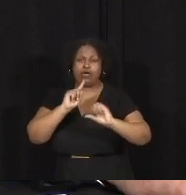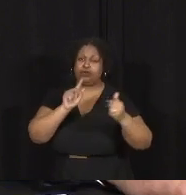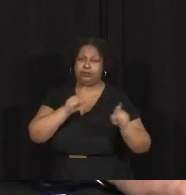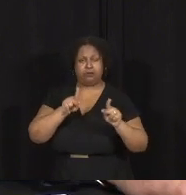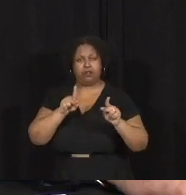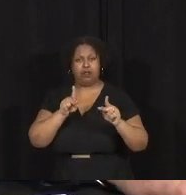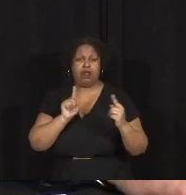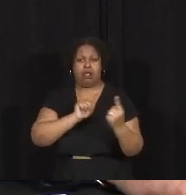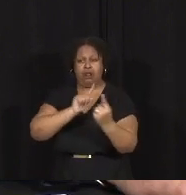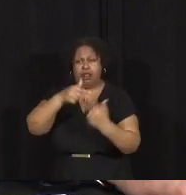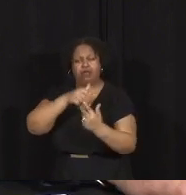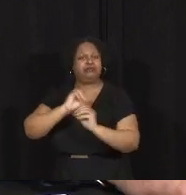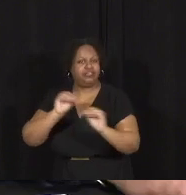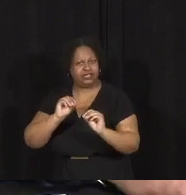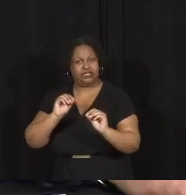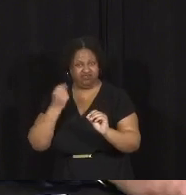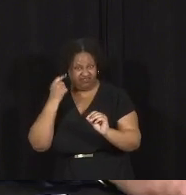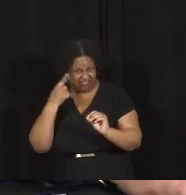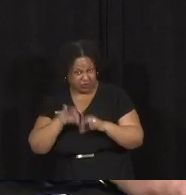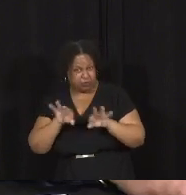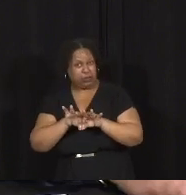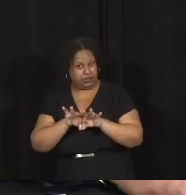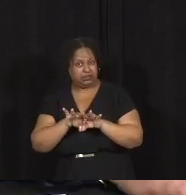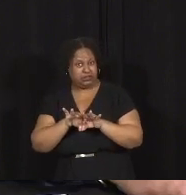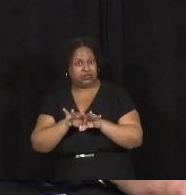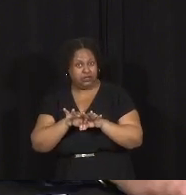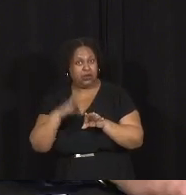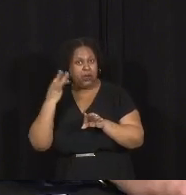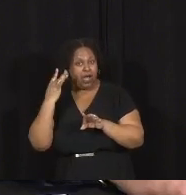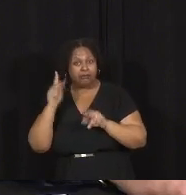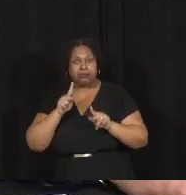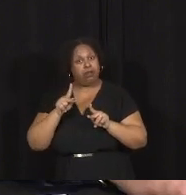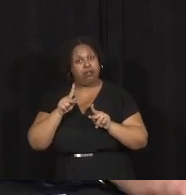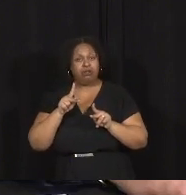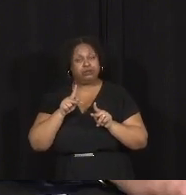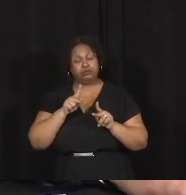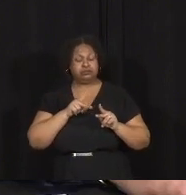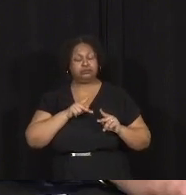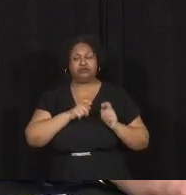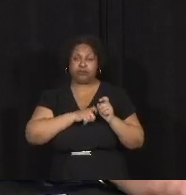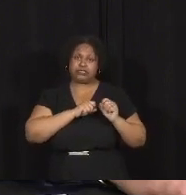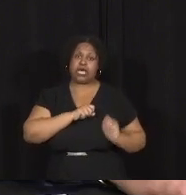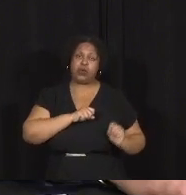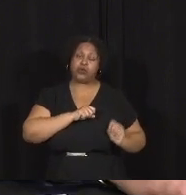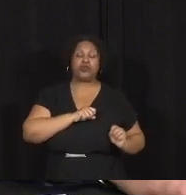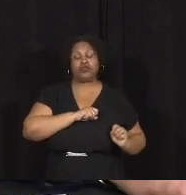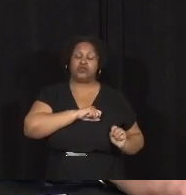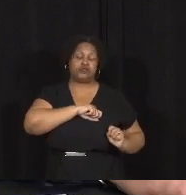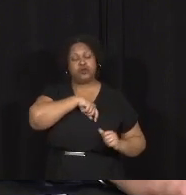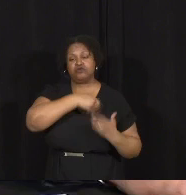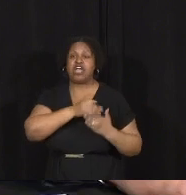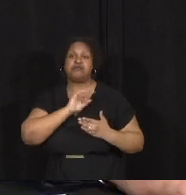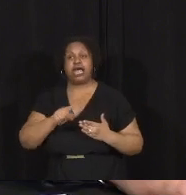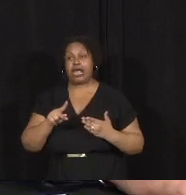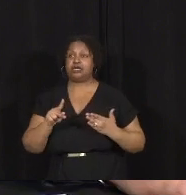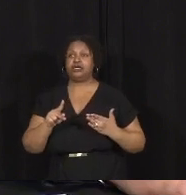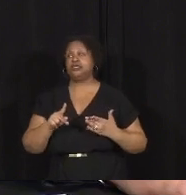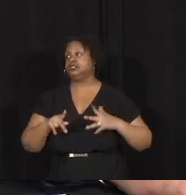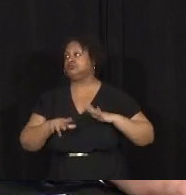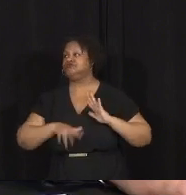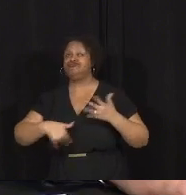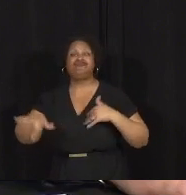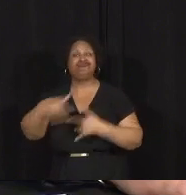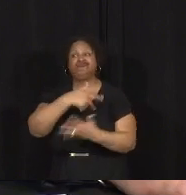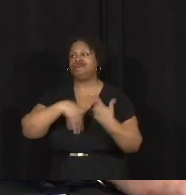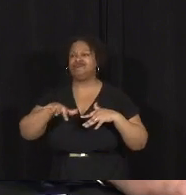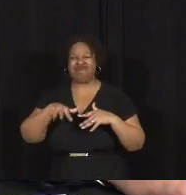otherwise these individuals could inadvertently seed this disease all over Ontario. So if